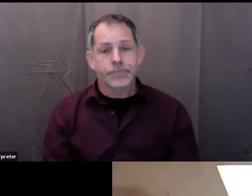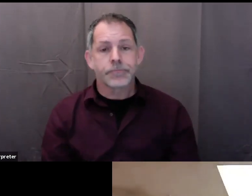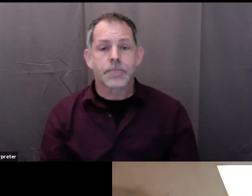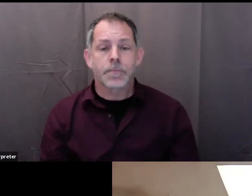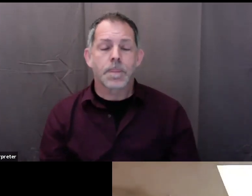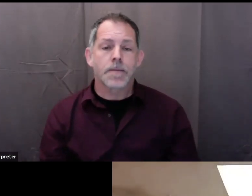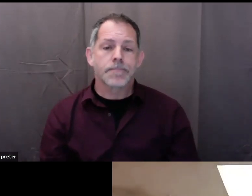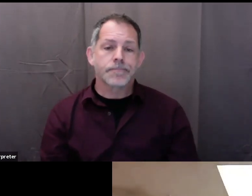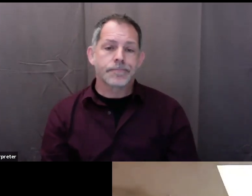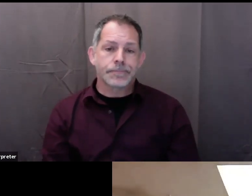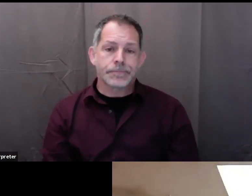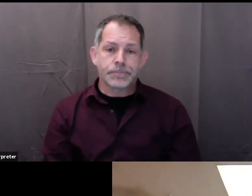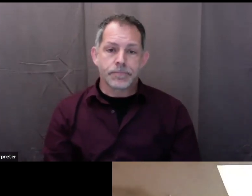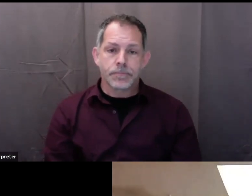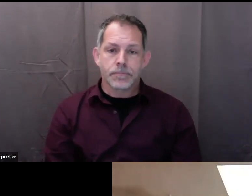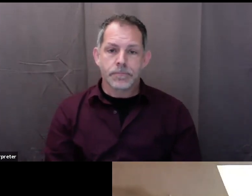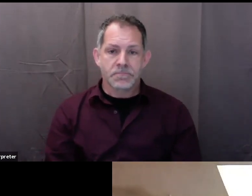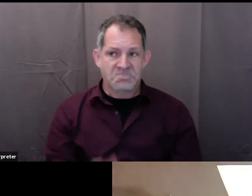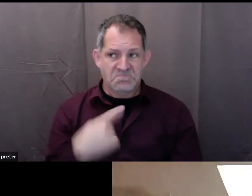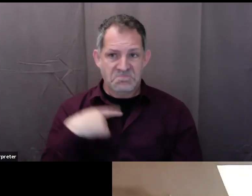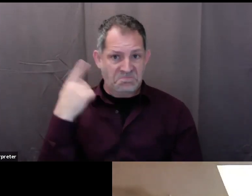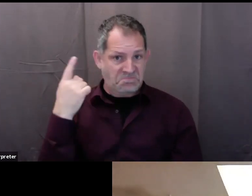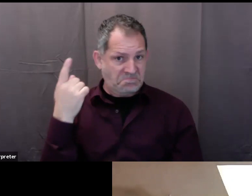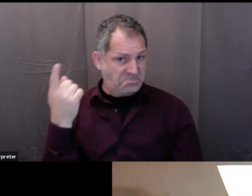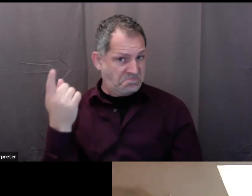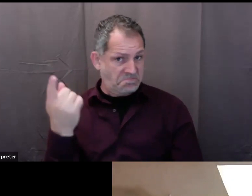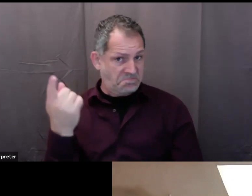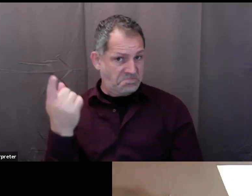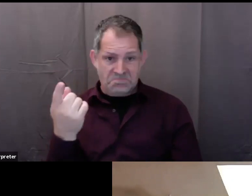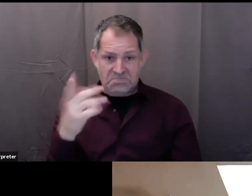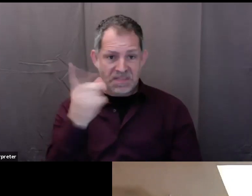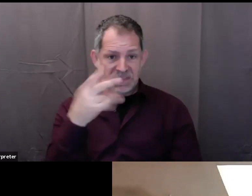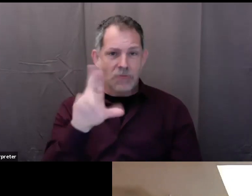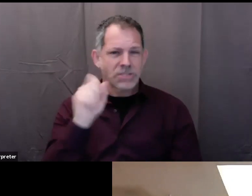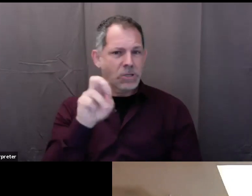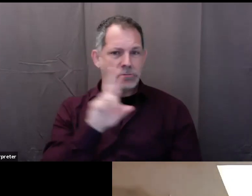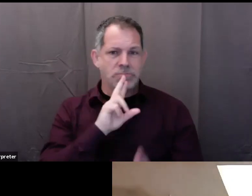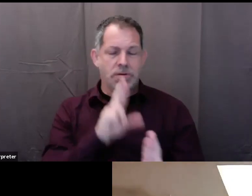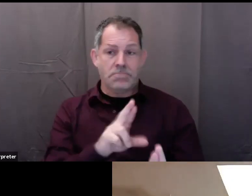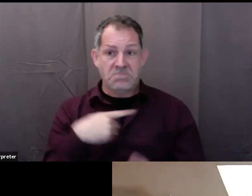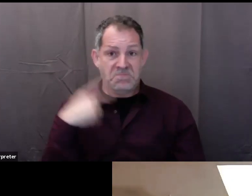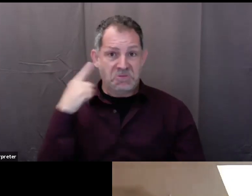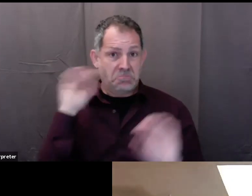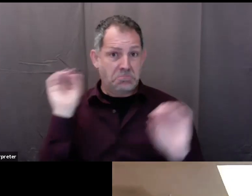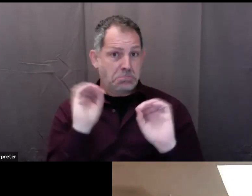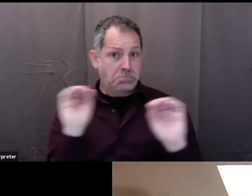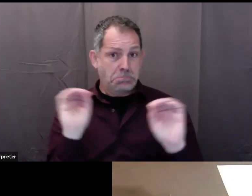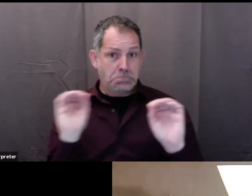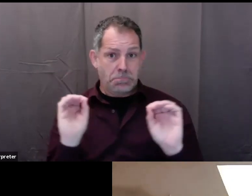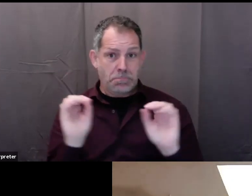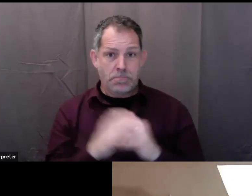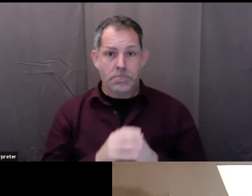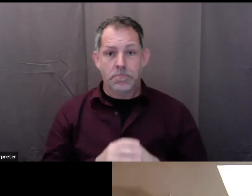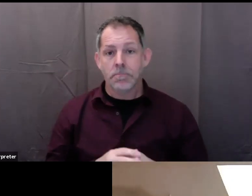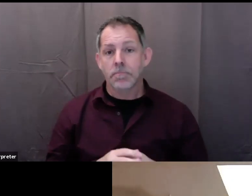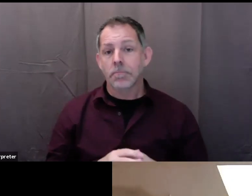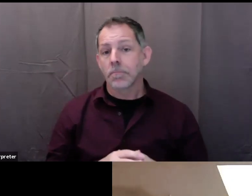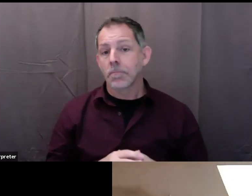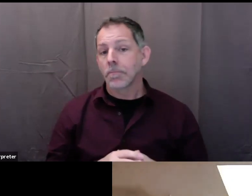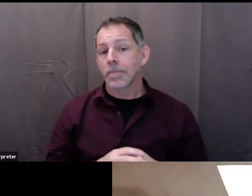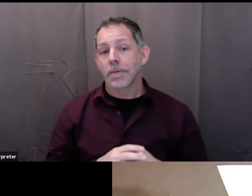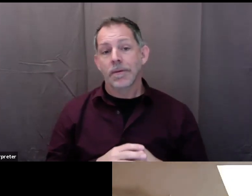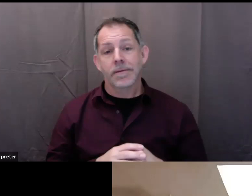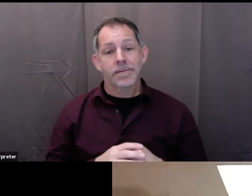anything about connection to attending a protest. It may be out there, but at this point that we're